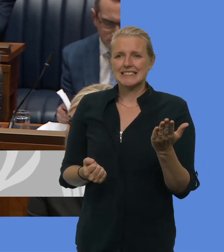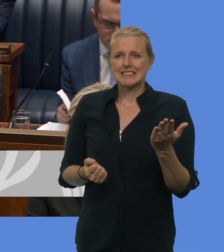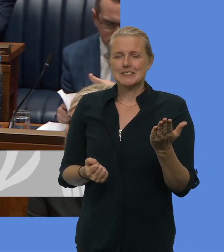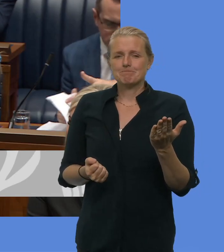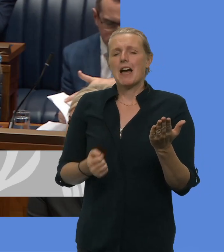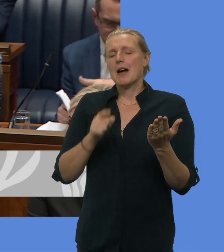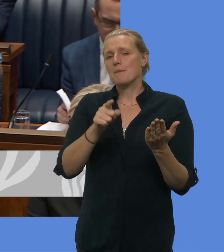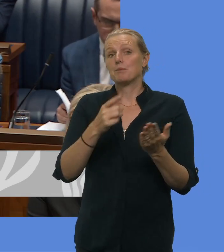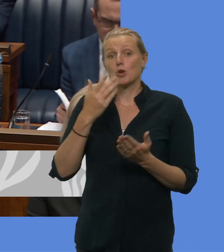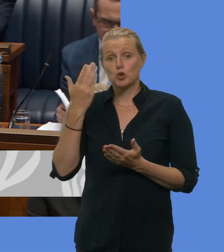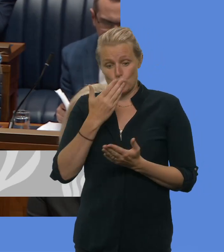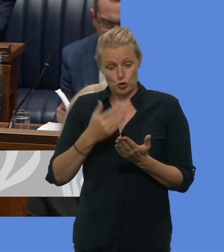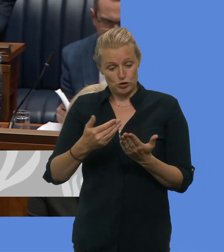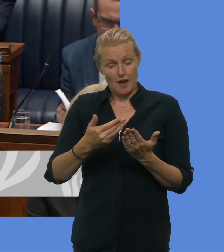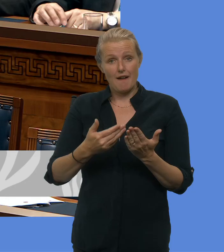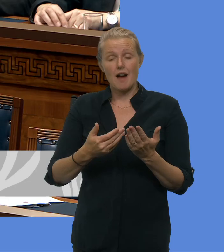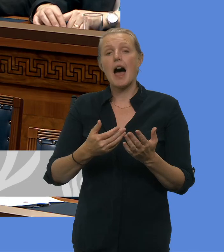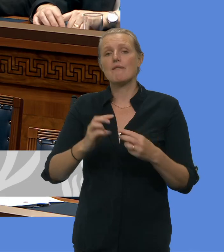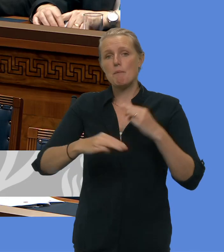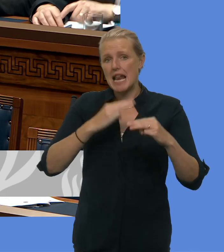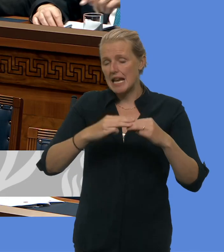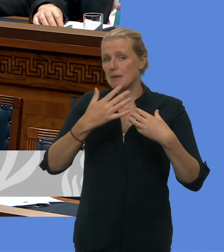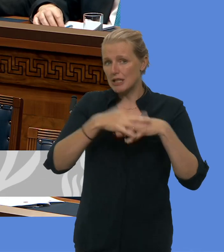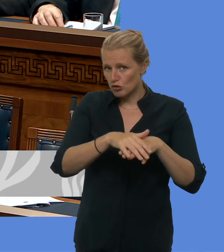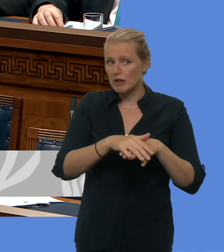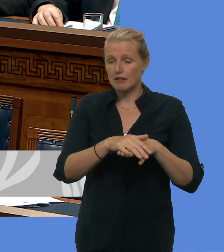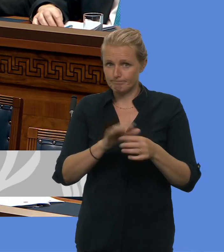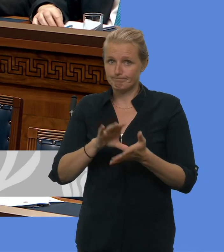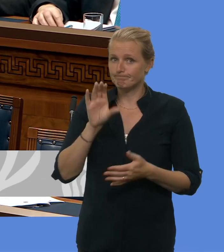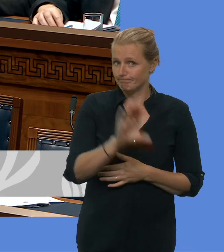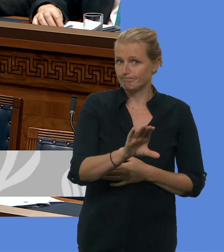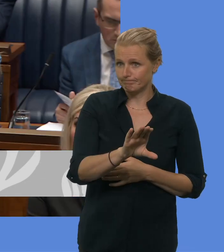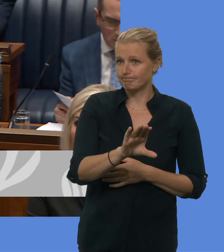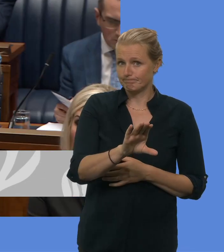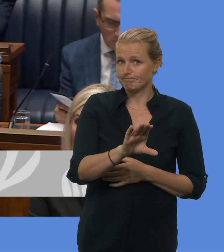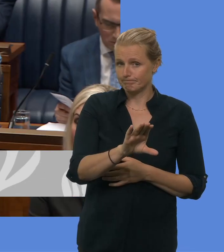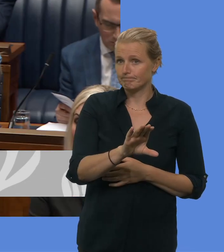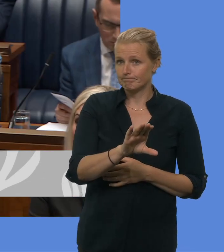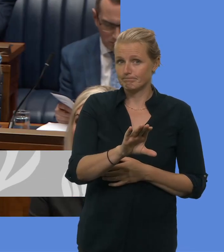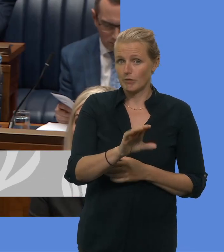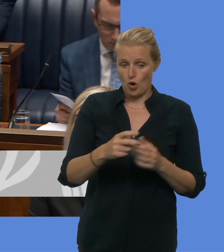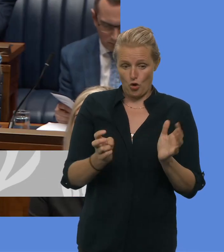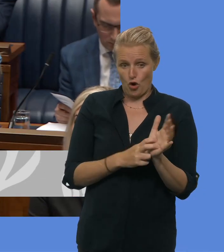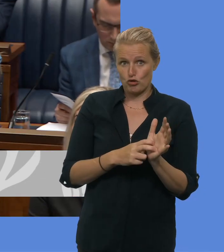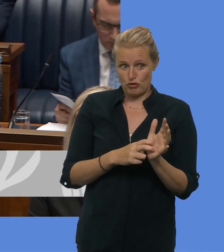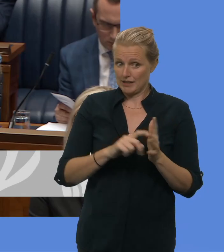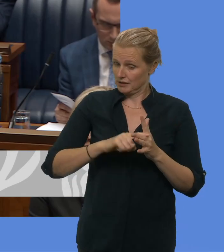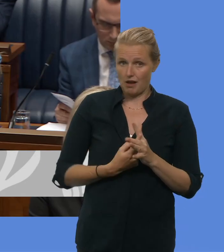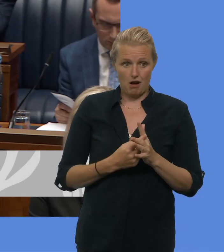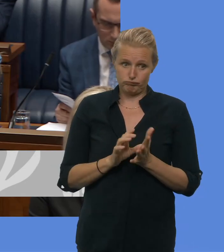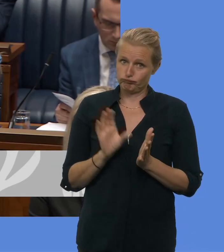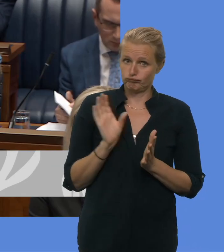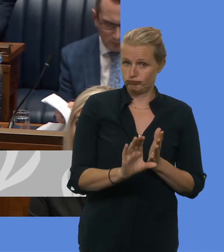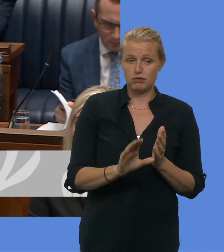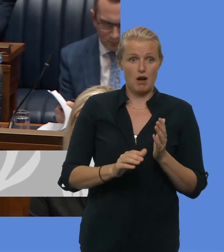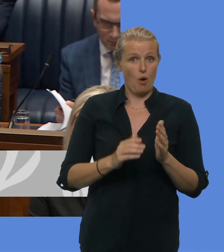The ones that we are taking forward, Millennium Integrated is one of which the construction contract has been entered into, and